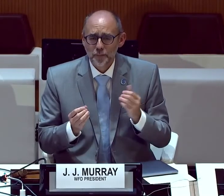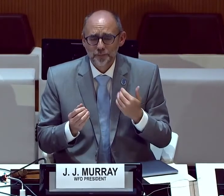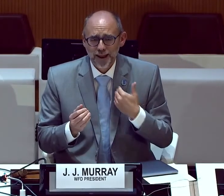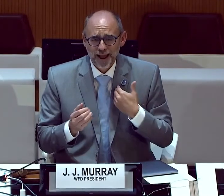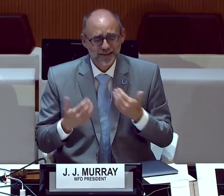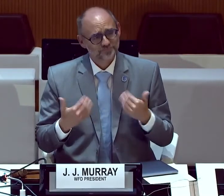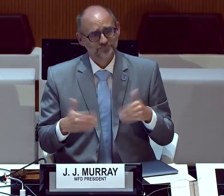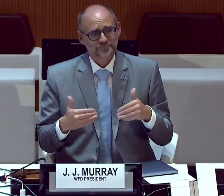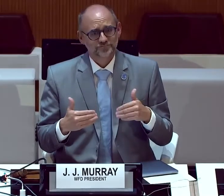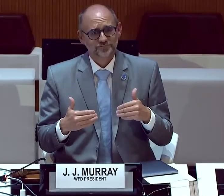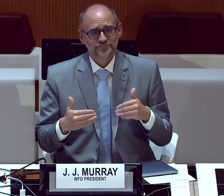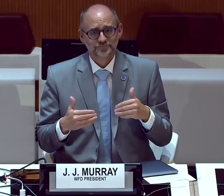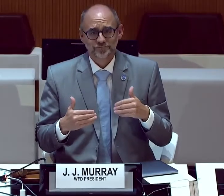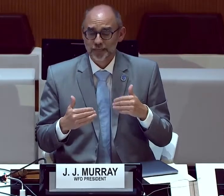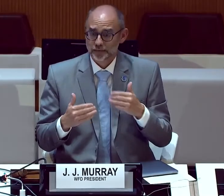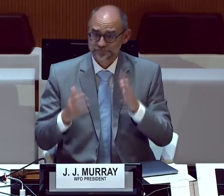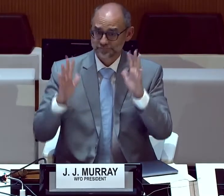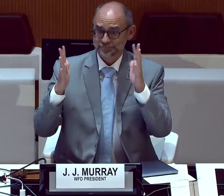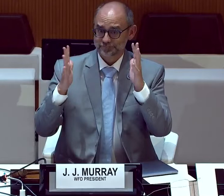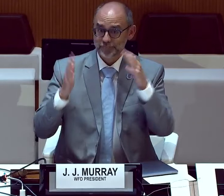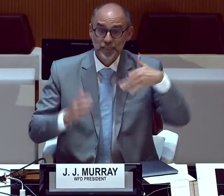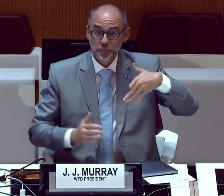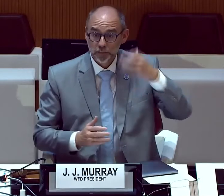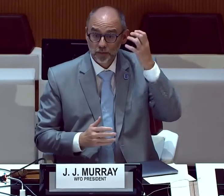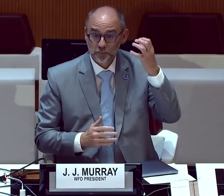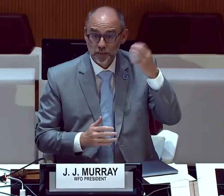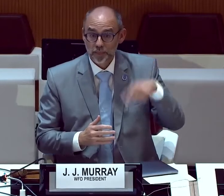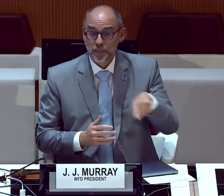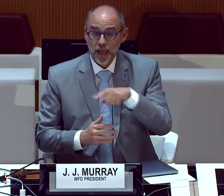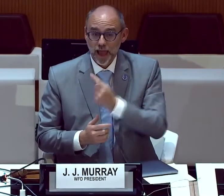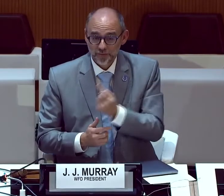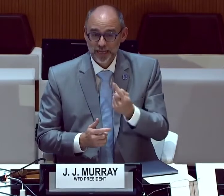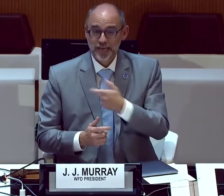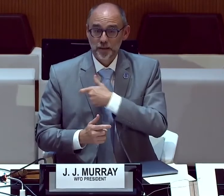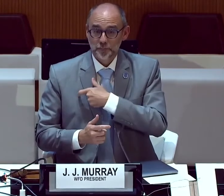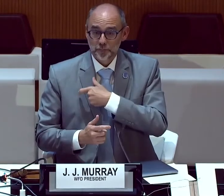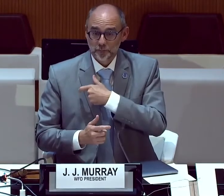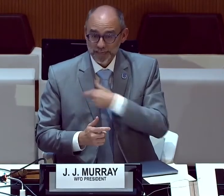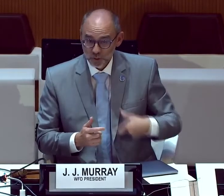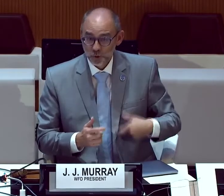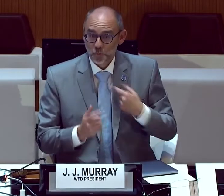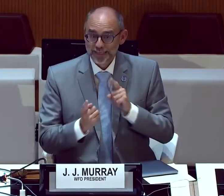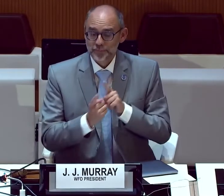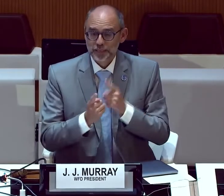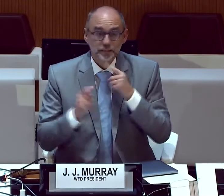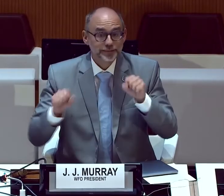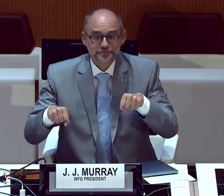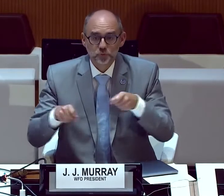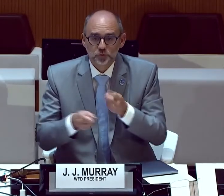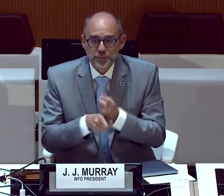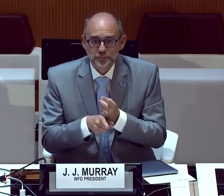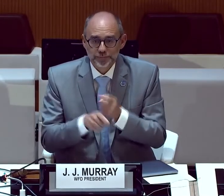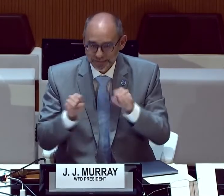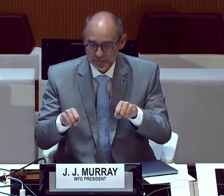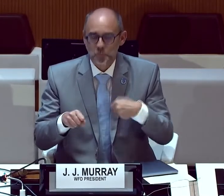their society. I think I have to applaud the Namibian government representatives. Every minister we met